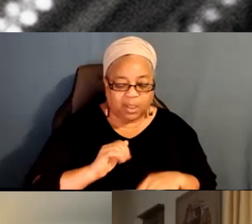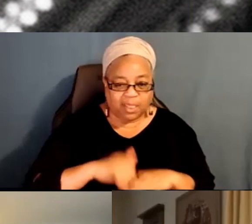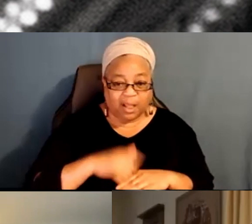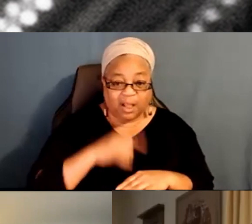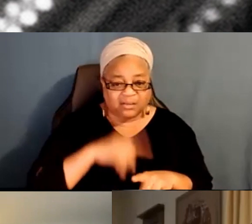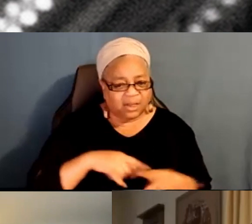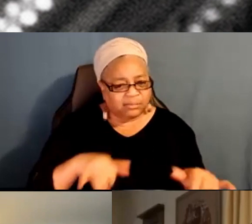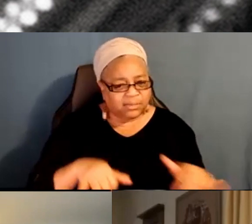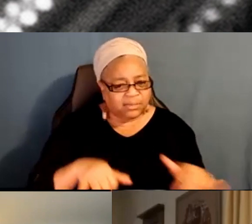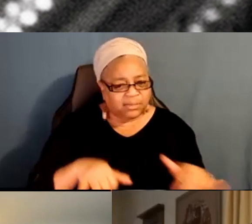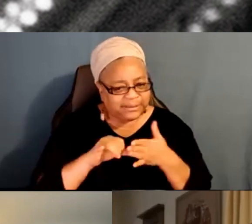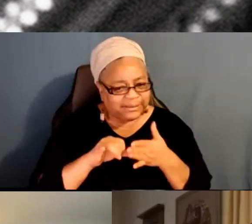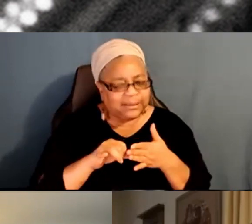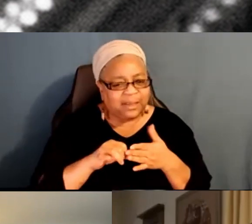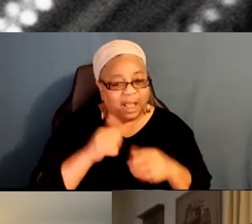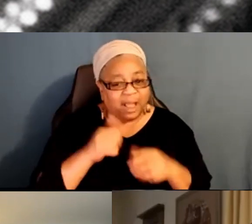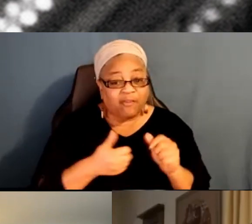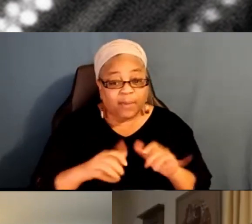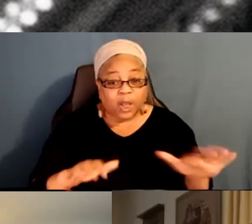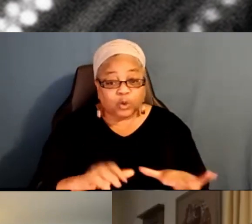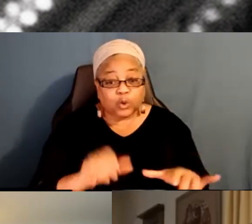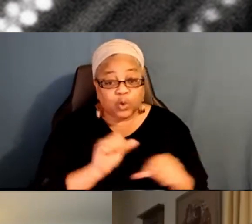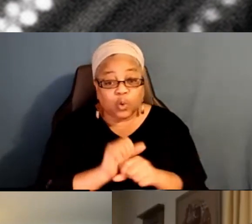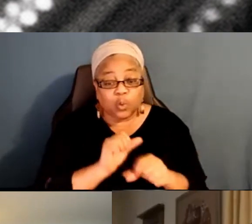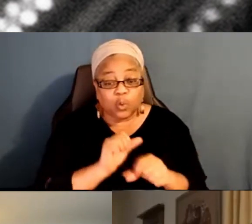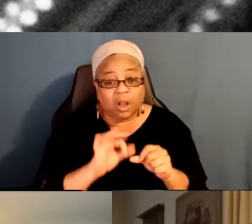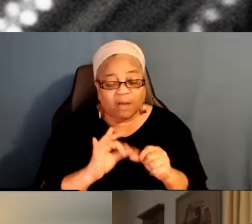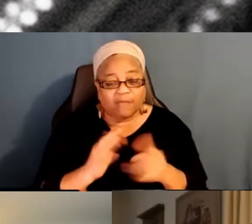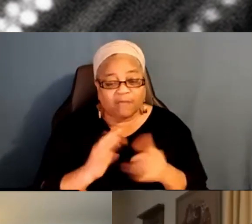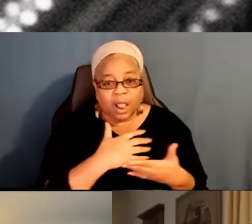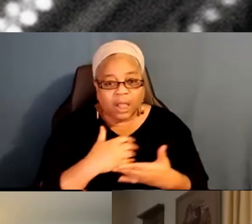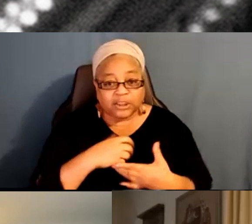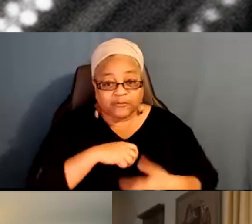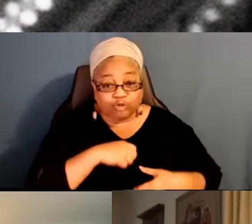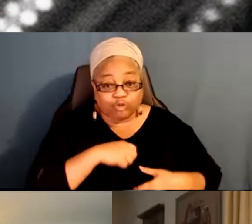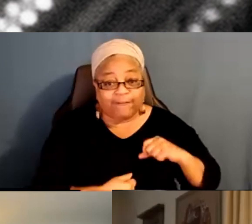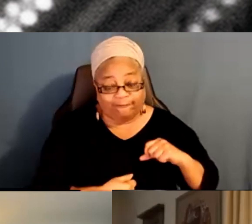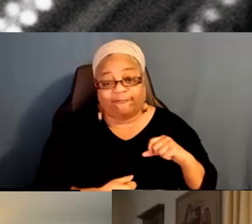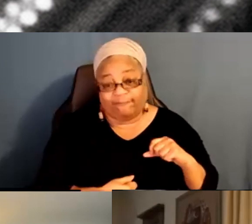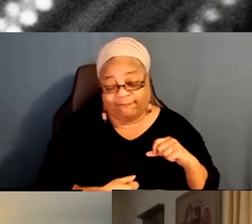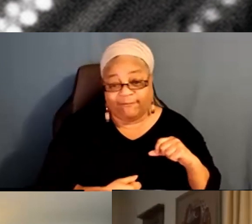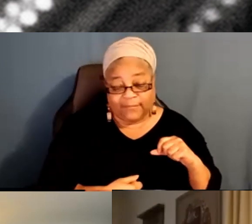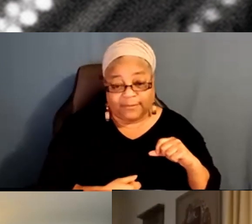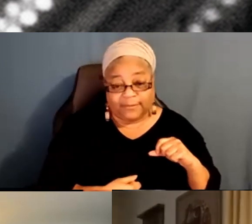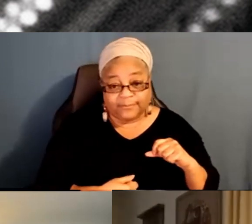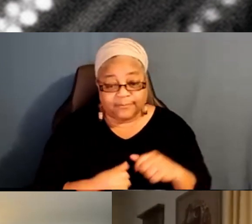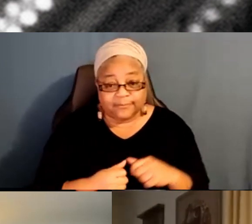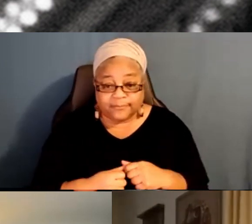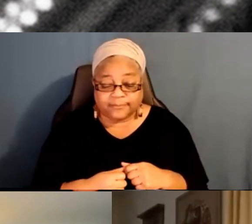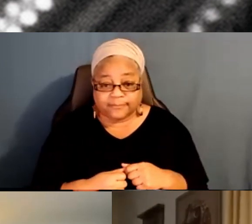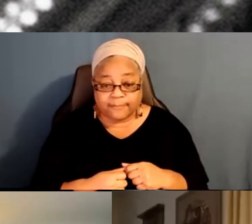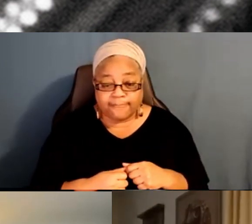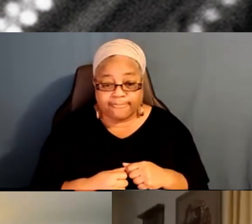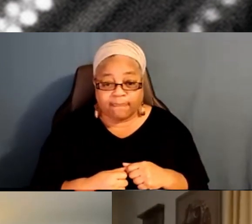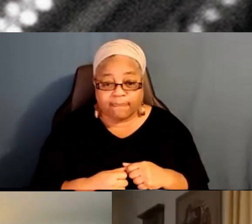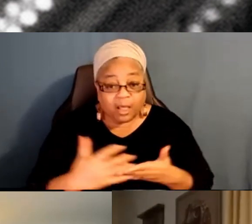insisting that everybody do the work of collective grief as grievance. And that the